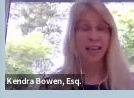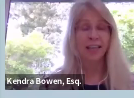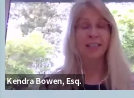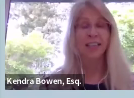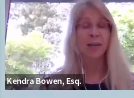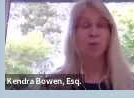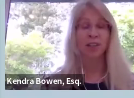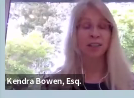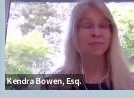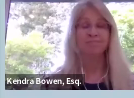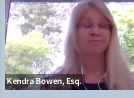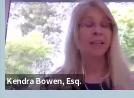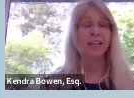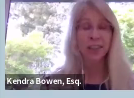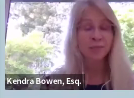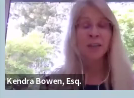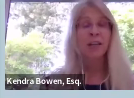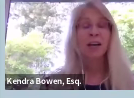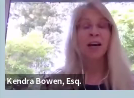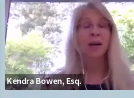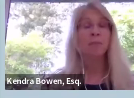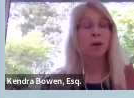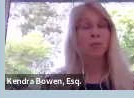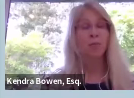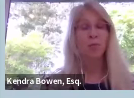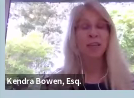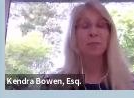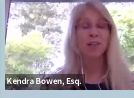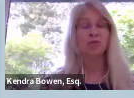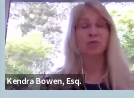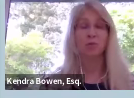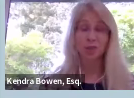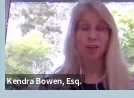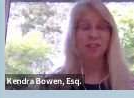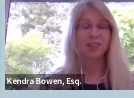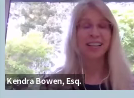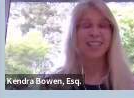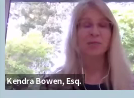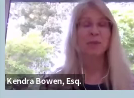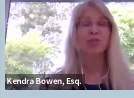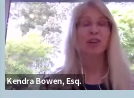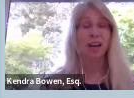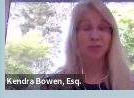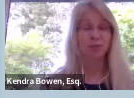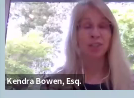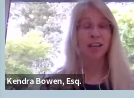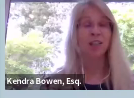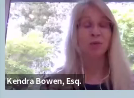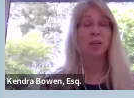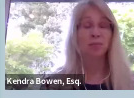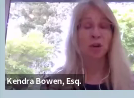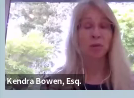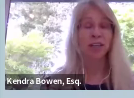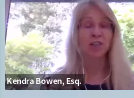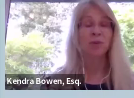best they can in a morning hearing, but we trust our clients. We much rather have you decide